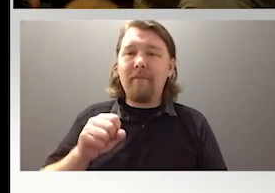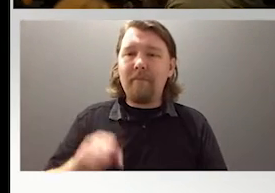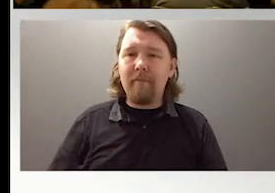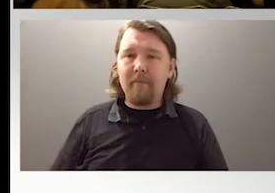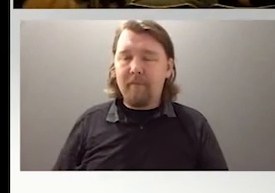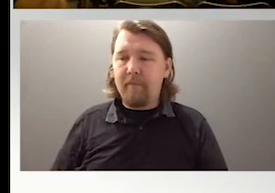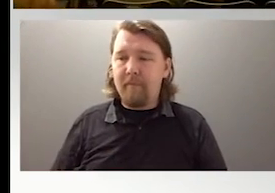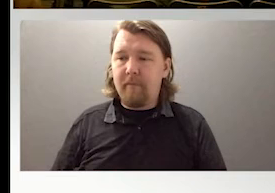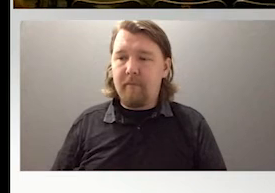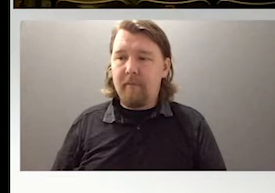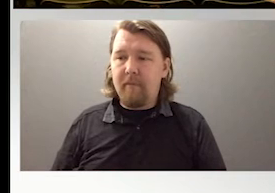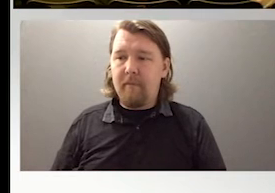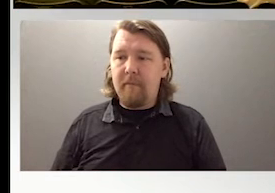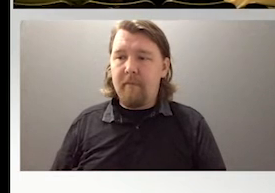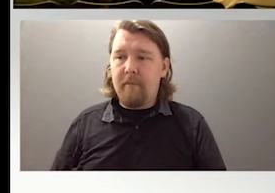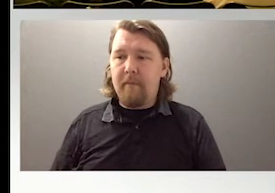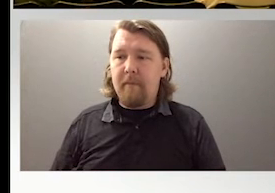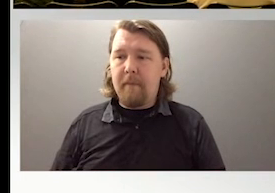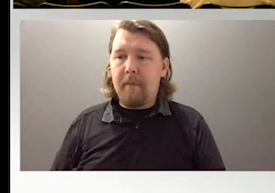Yes.